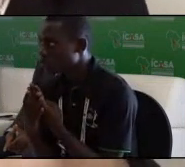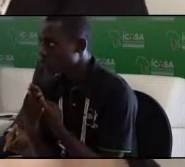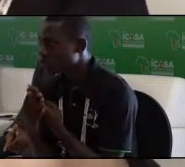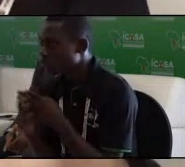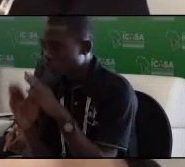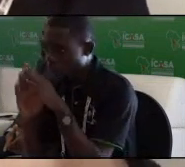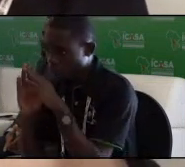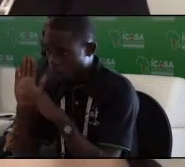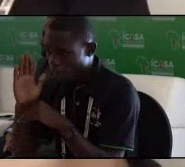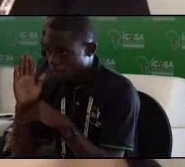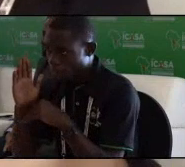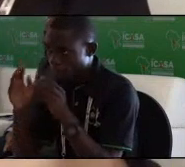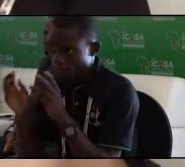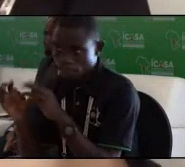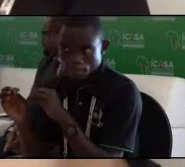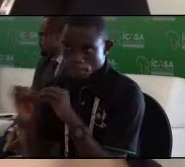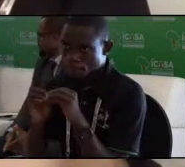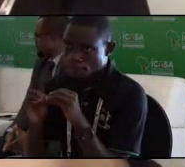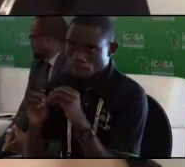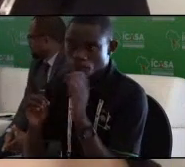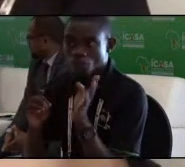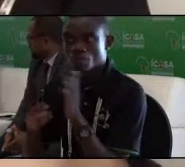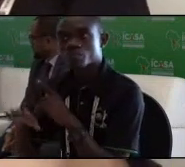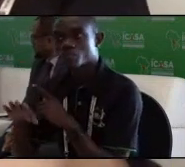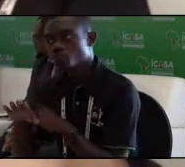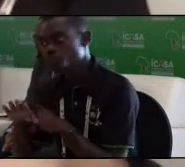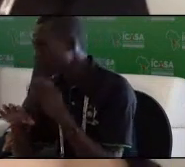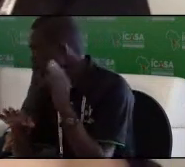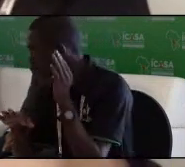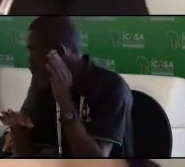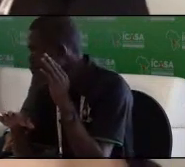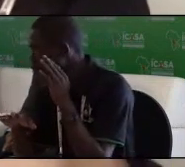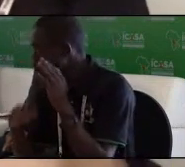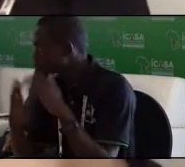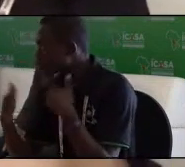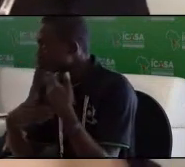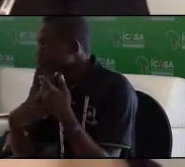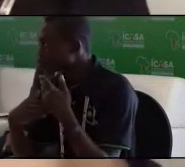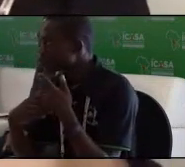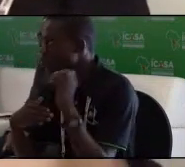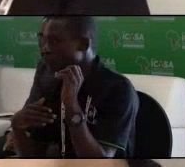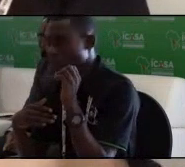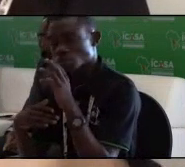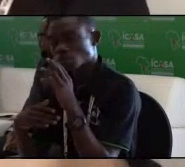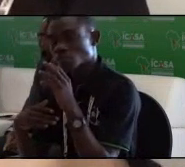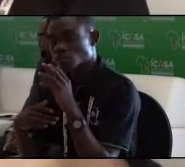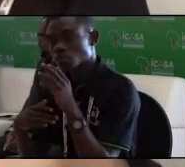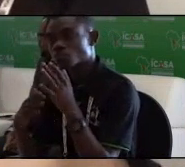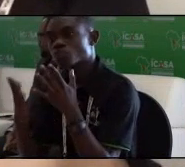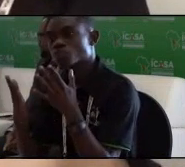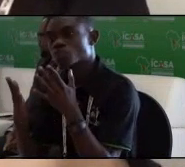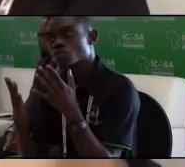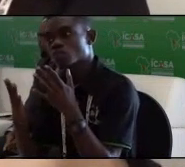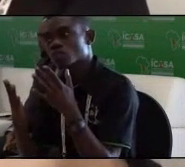subsidized, the price was low, it also took off at a certain point at the tail end of the project. So there